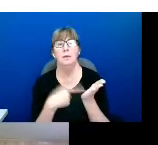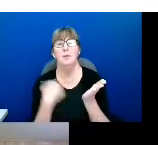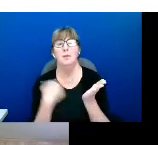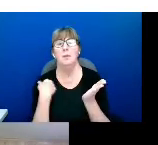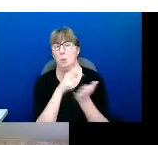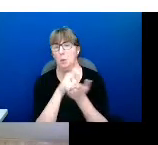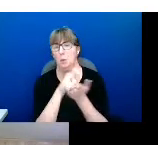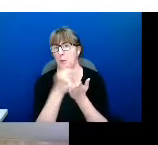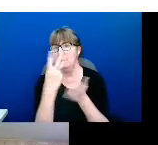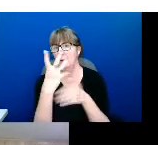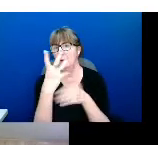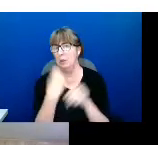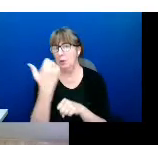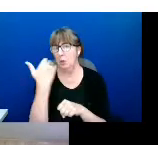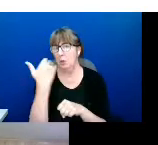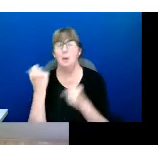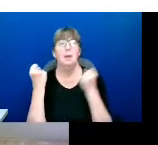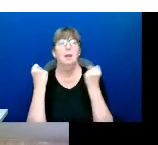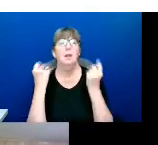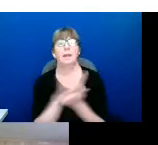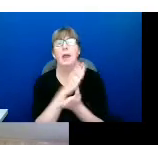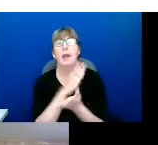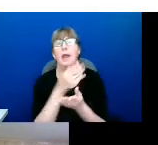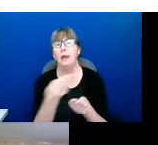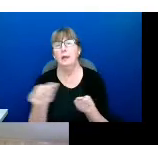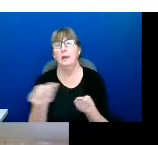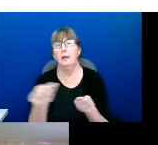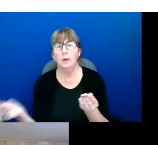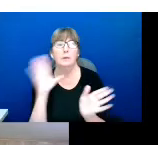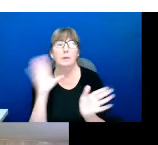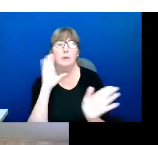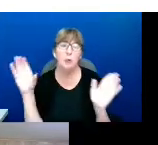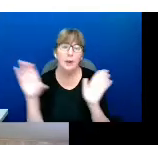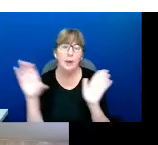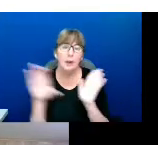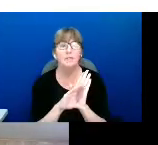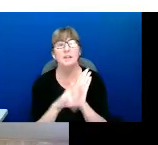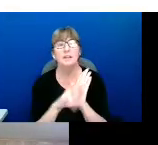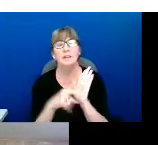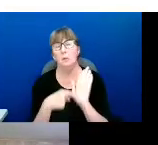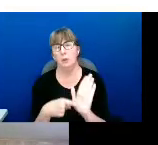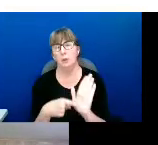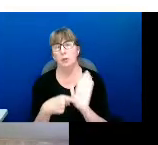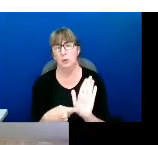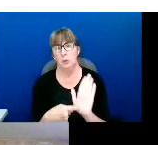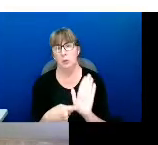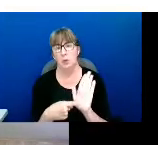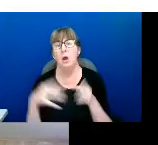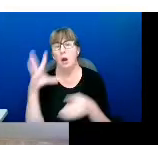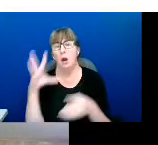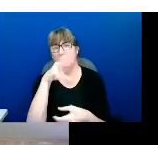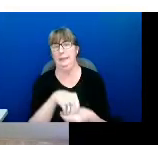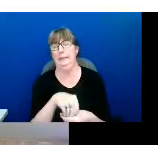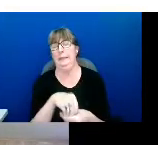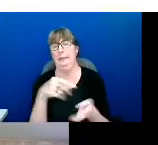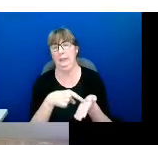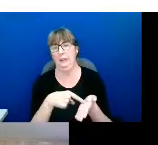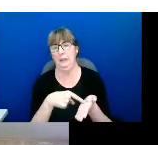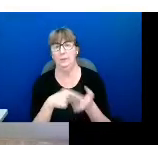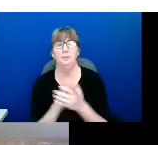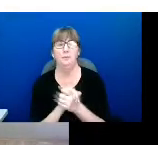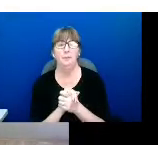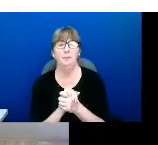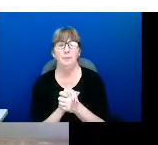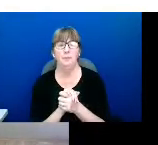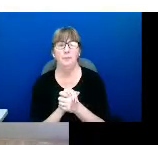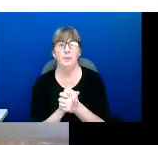of the handouts and the graphics that we're going to cover today are in this manual. Again, another reference to our